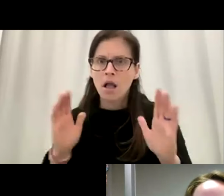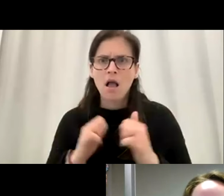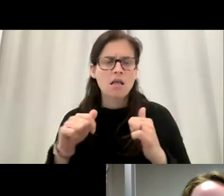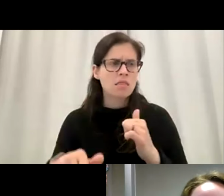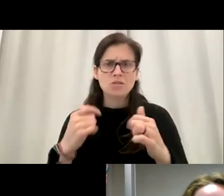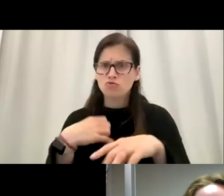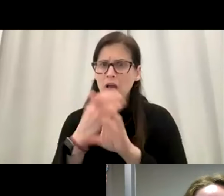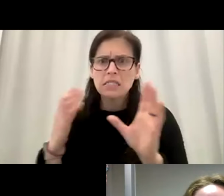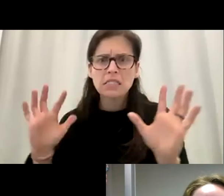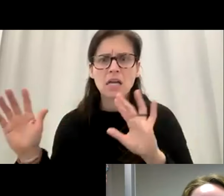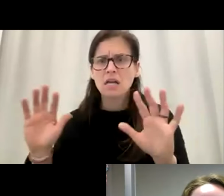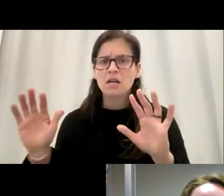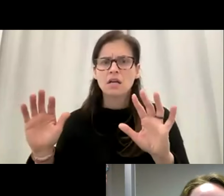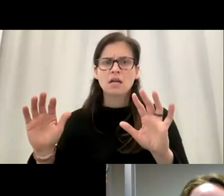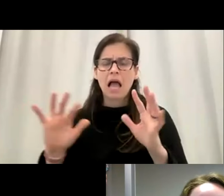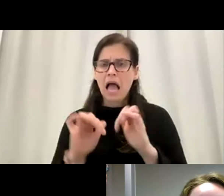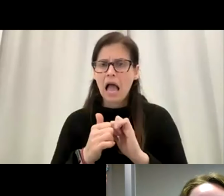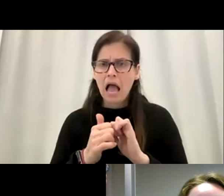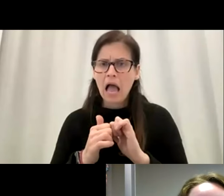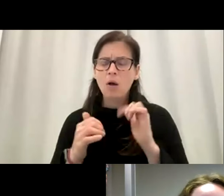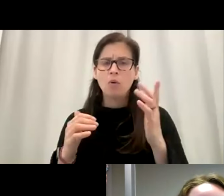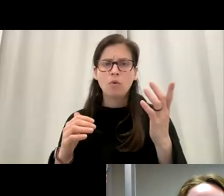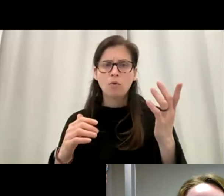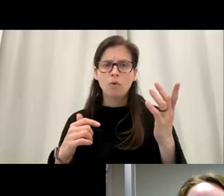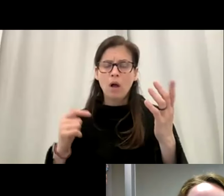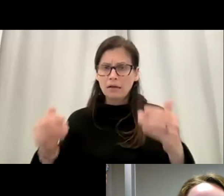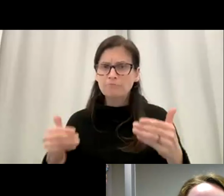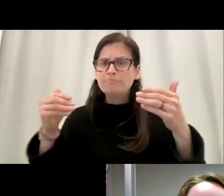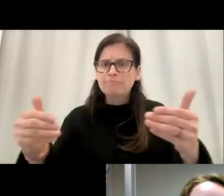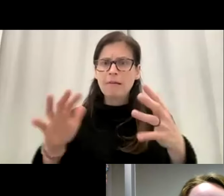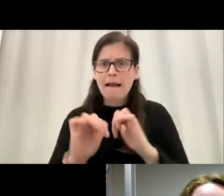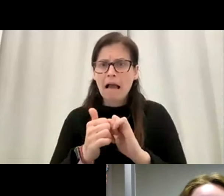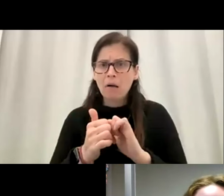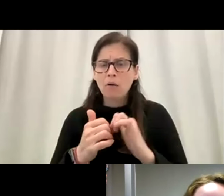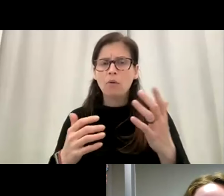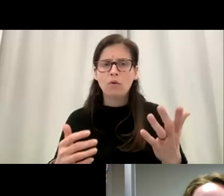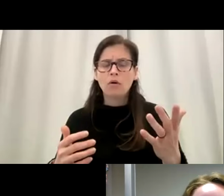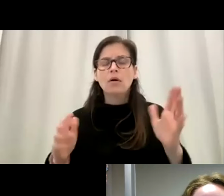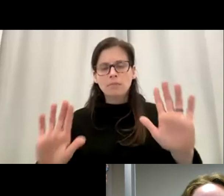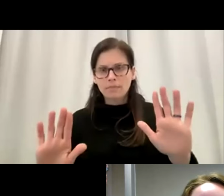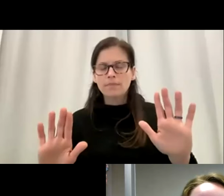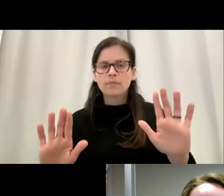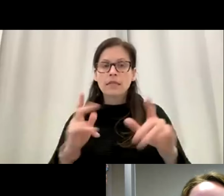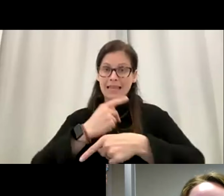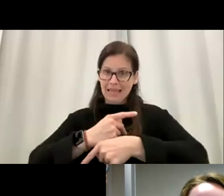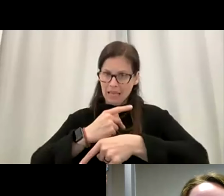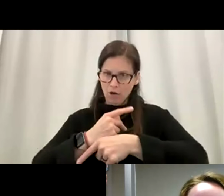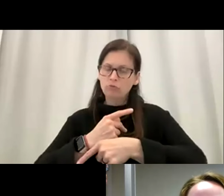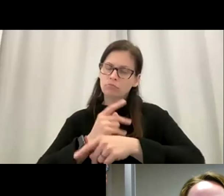a crisis. And how do I move forward in it while A, taking care of myself, and